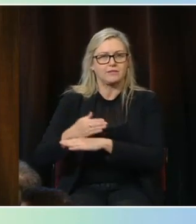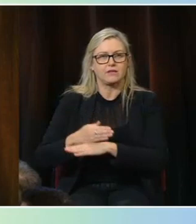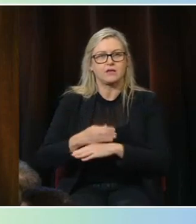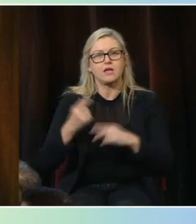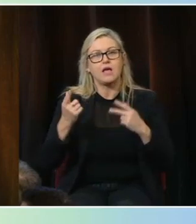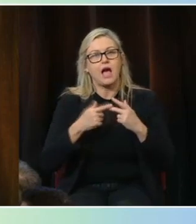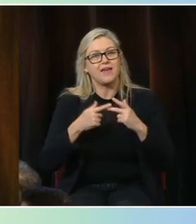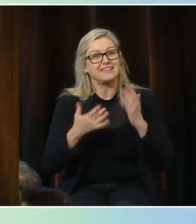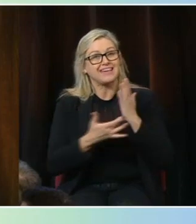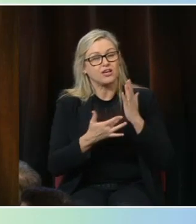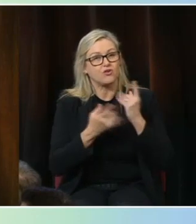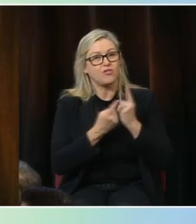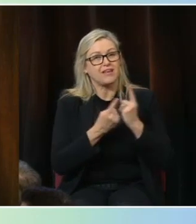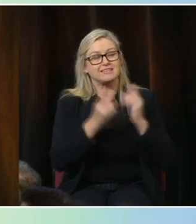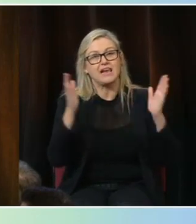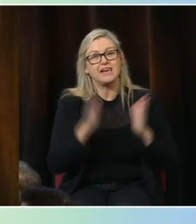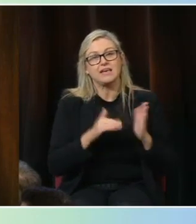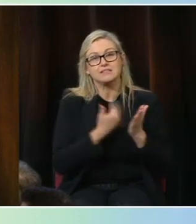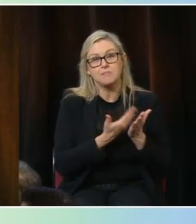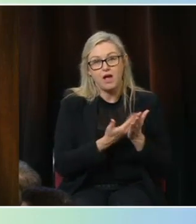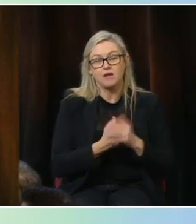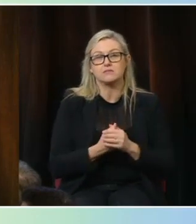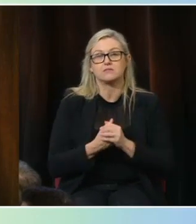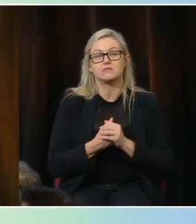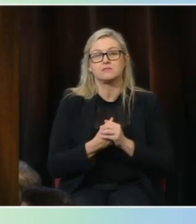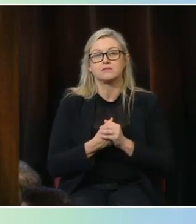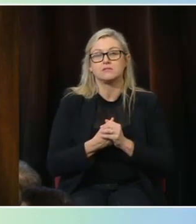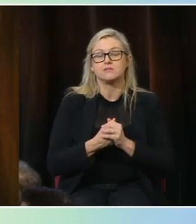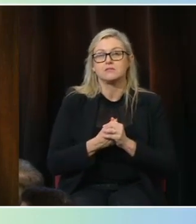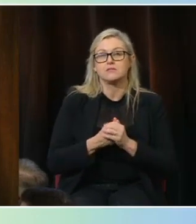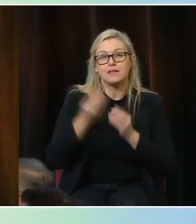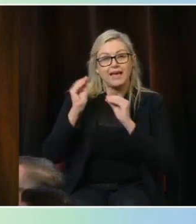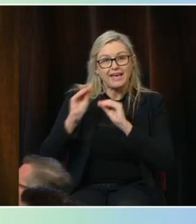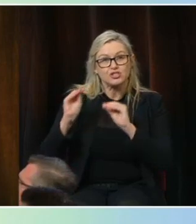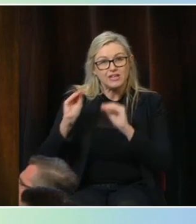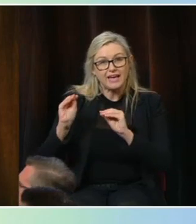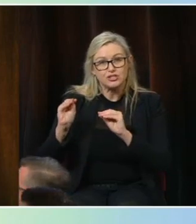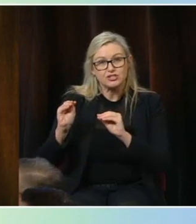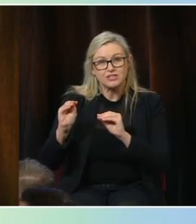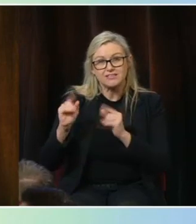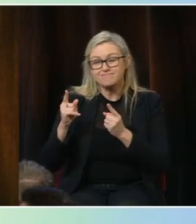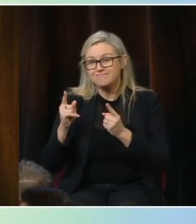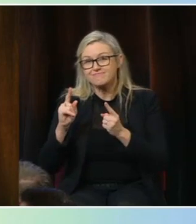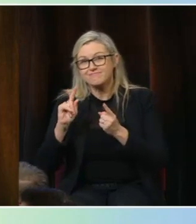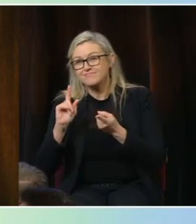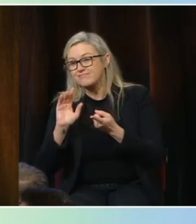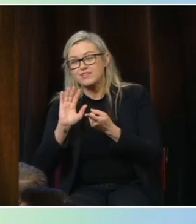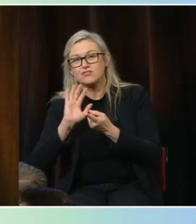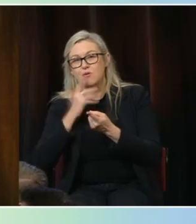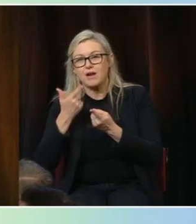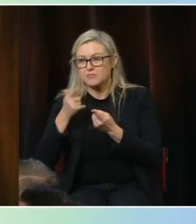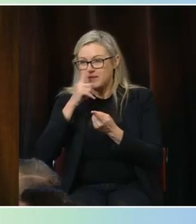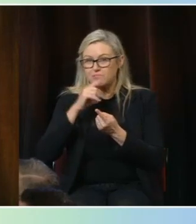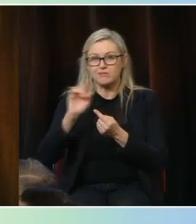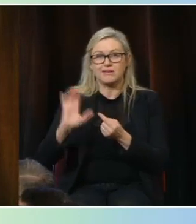technological advancements I'm going to come back to that point smaller gains from education as richer countries reach saturation point on